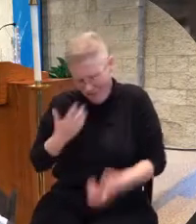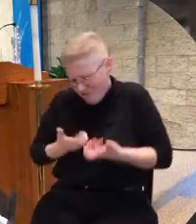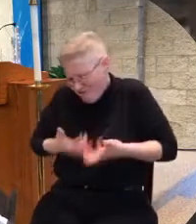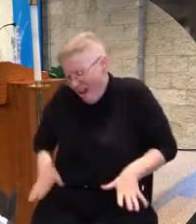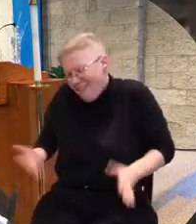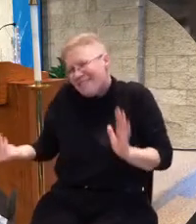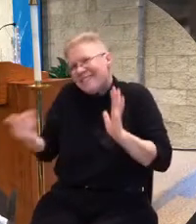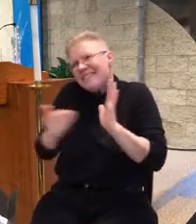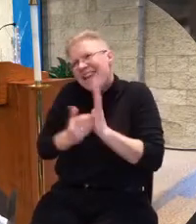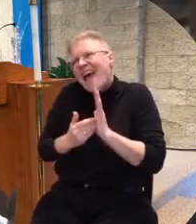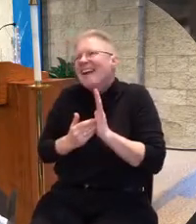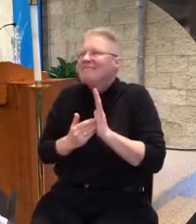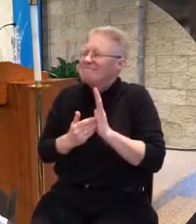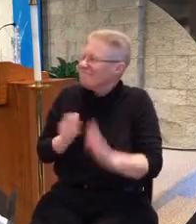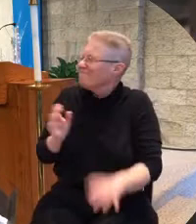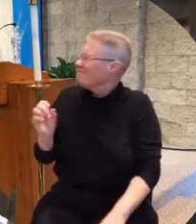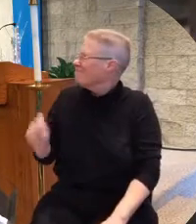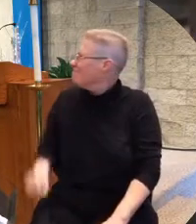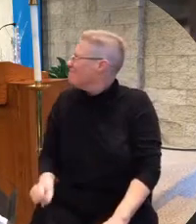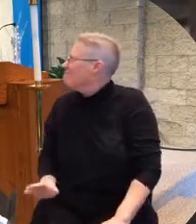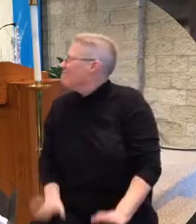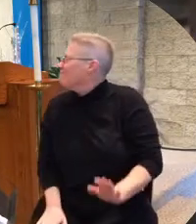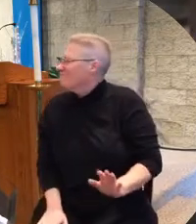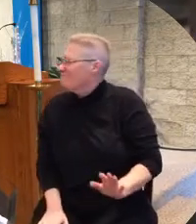lost again.